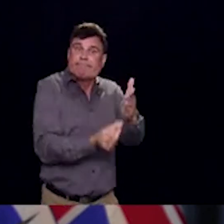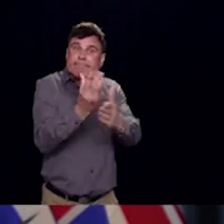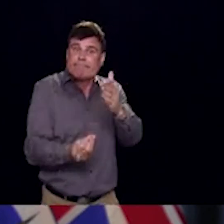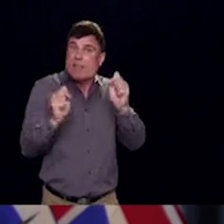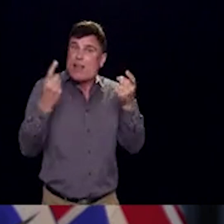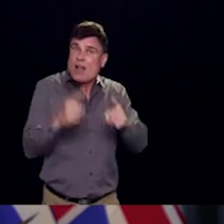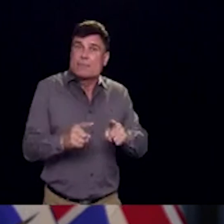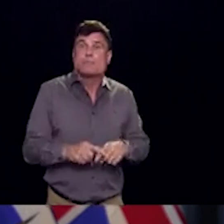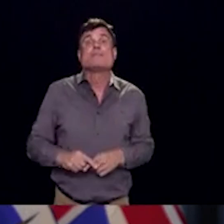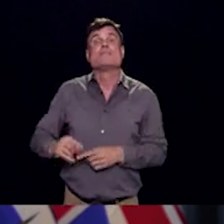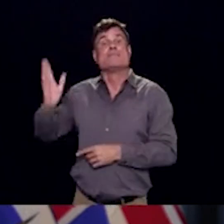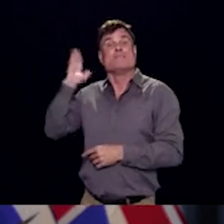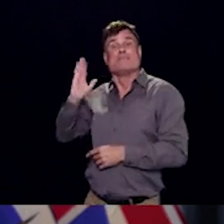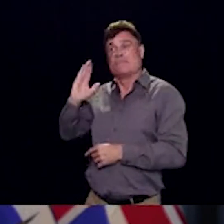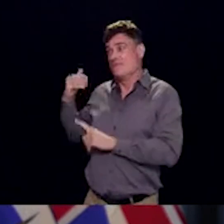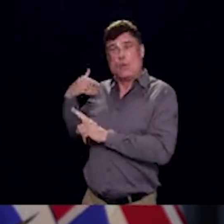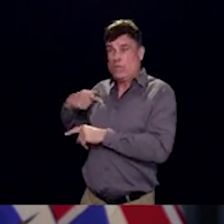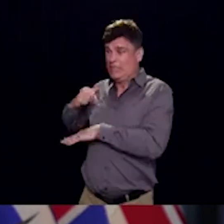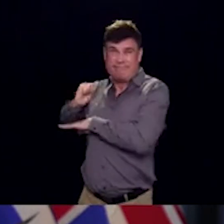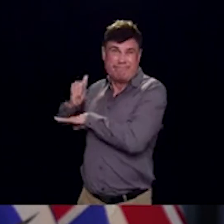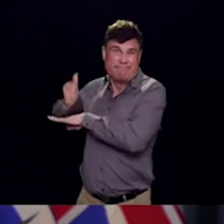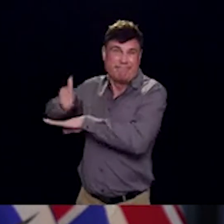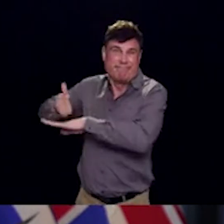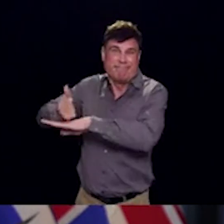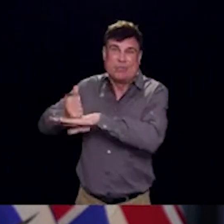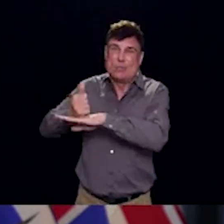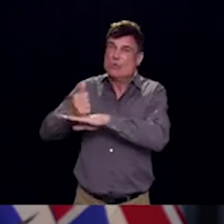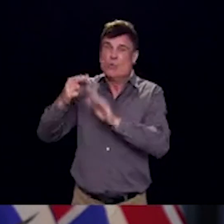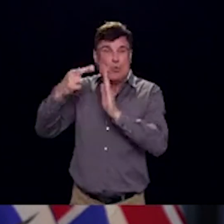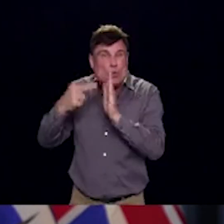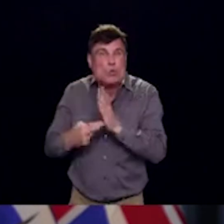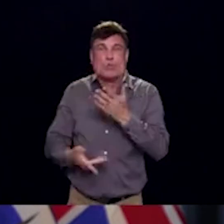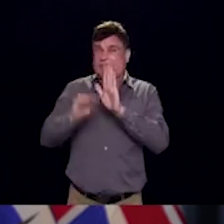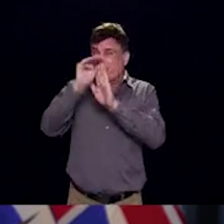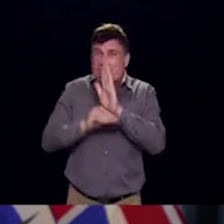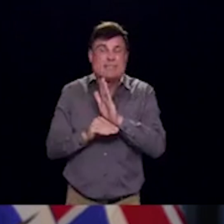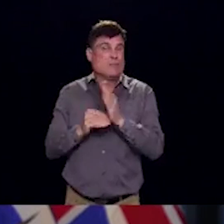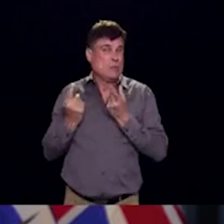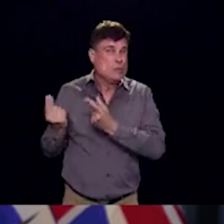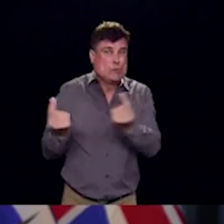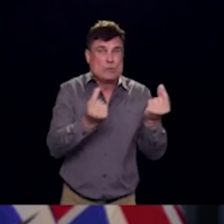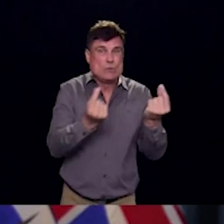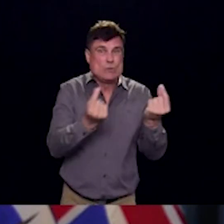citizens. So to slow the spread of the virus, we made those most difficult decisions to restrict visitors in